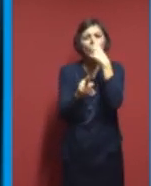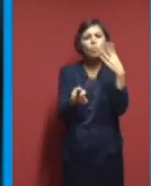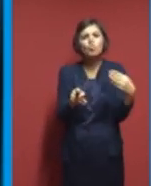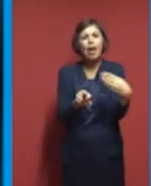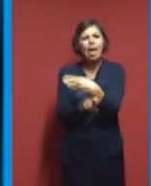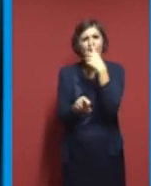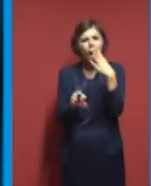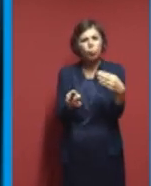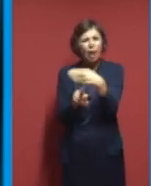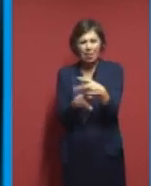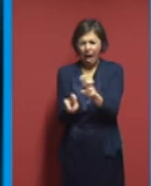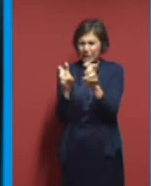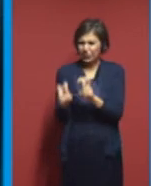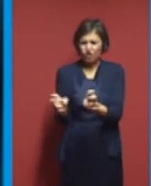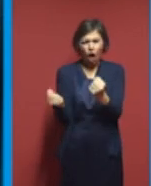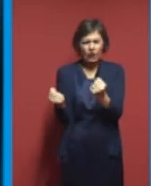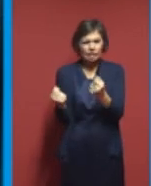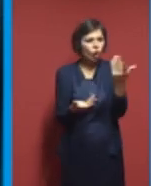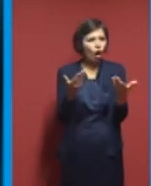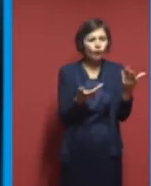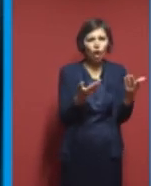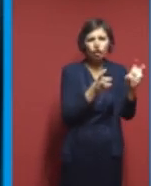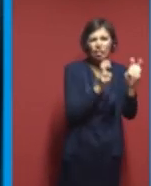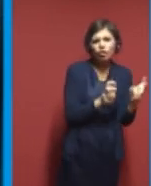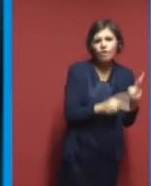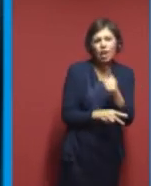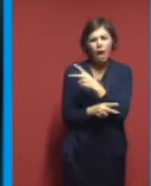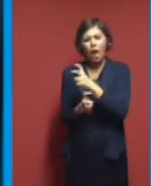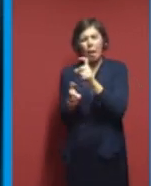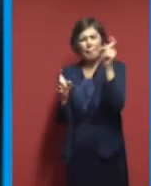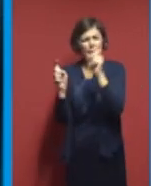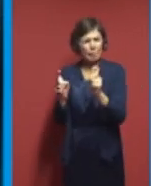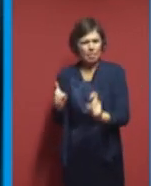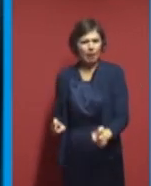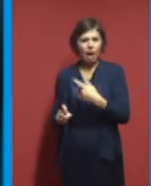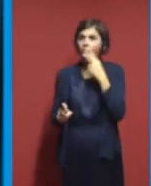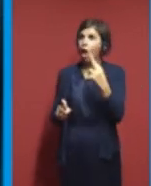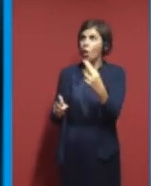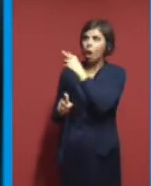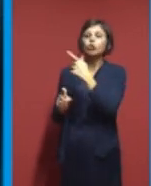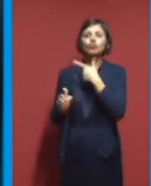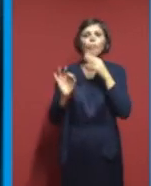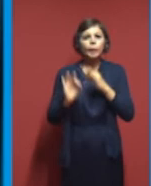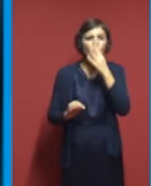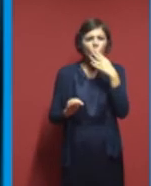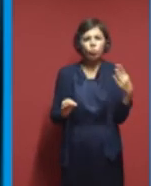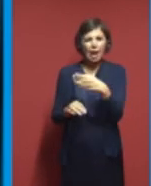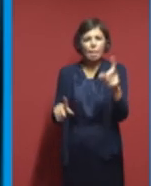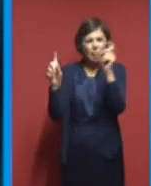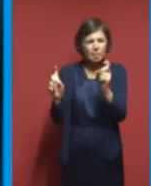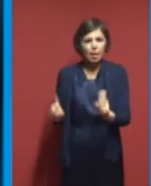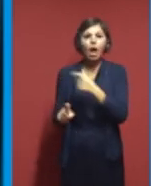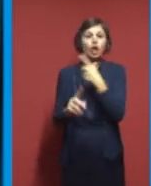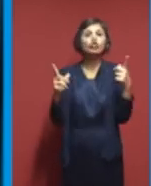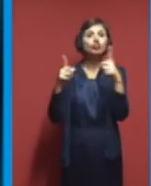lighting Christmas trees from electric eels, right? So just thinking about tissue engineering, right? If we combine some of the advances with what